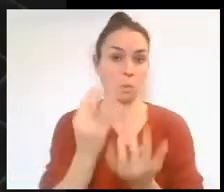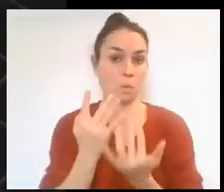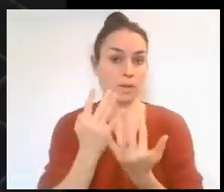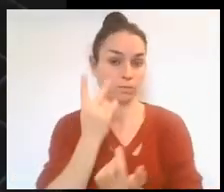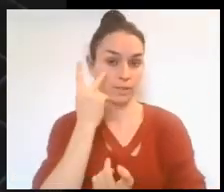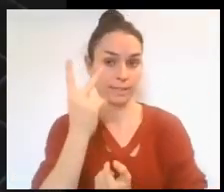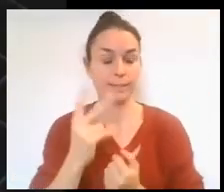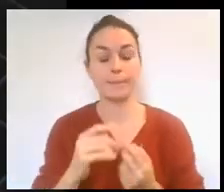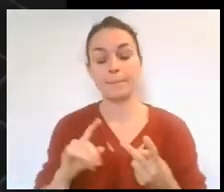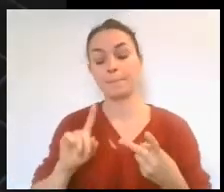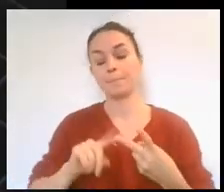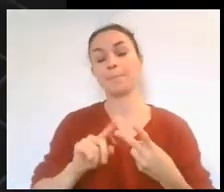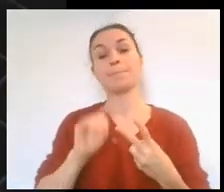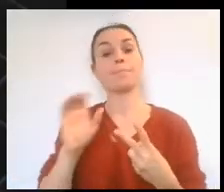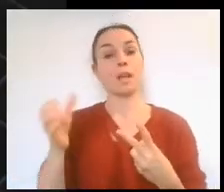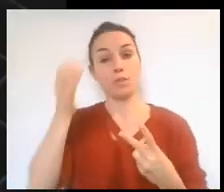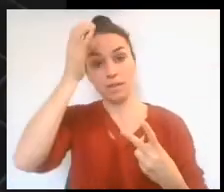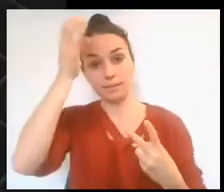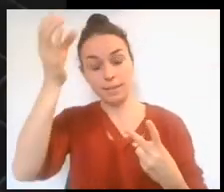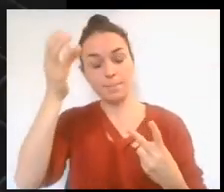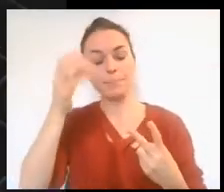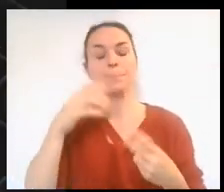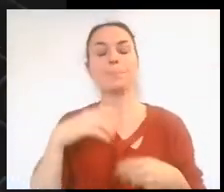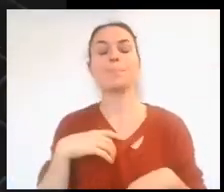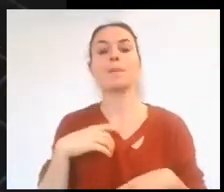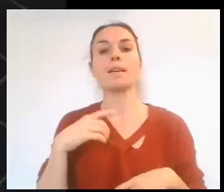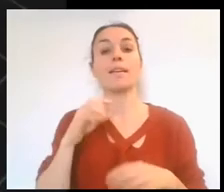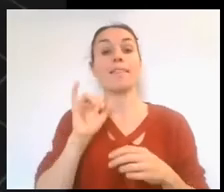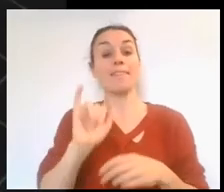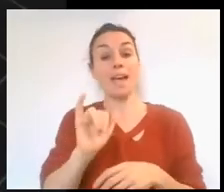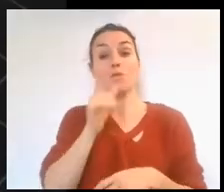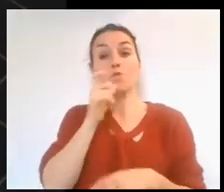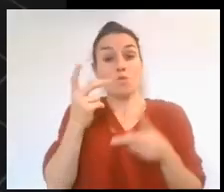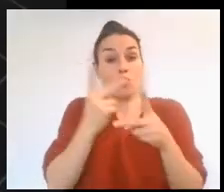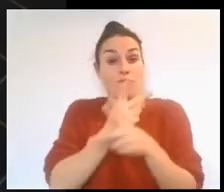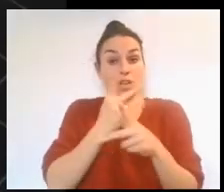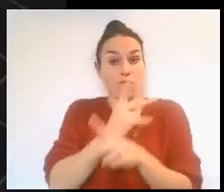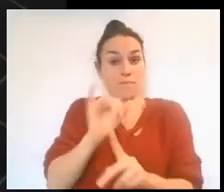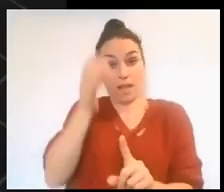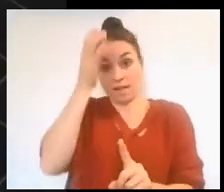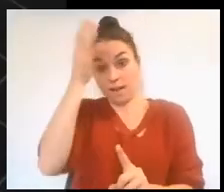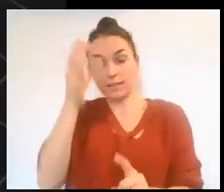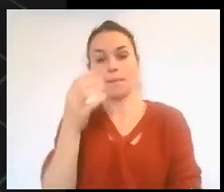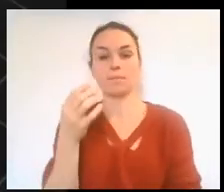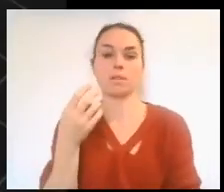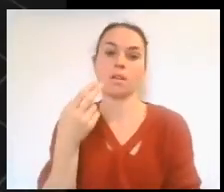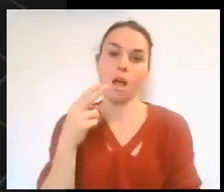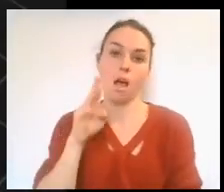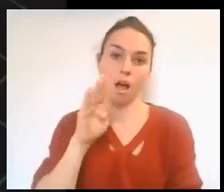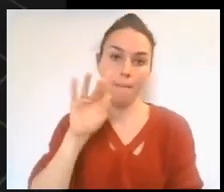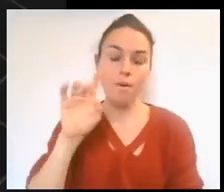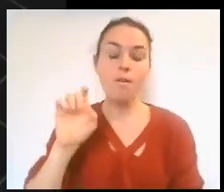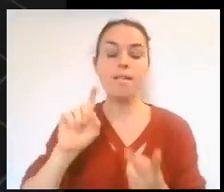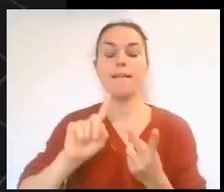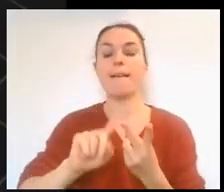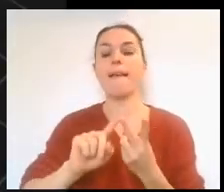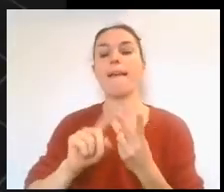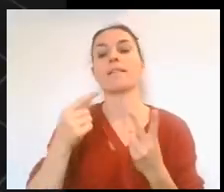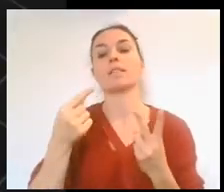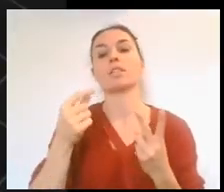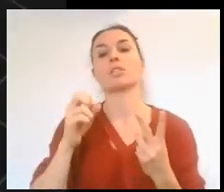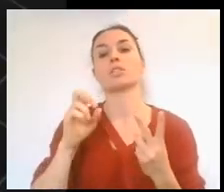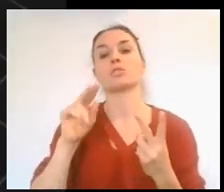discovered by Edwin Hubble and Belgian astronomer Georges Lemaître that the universe is in